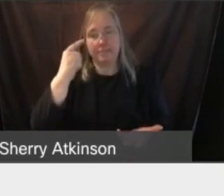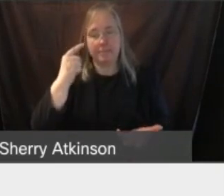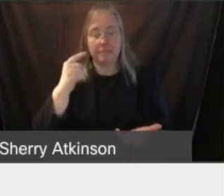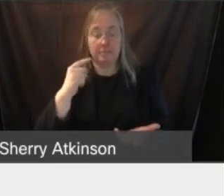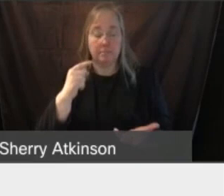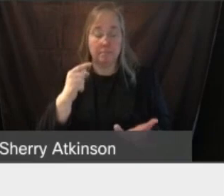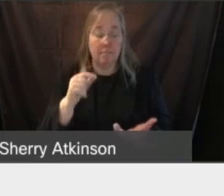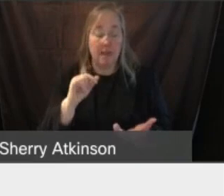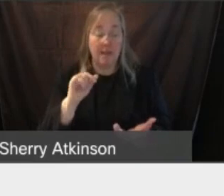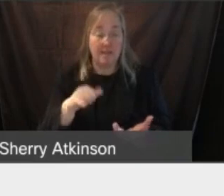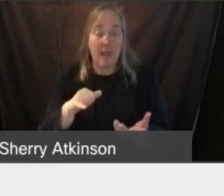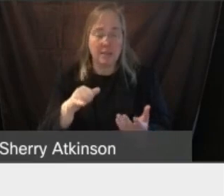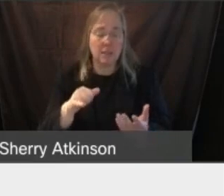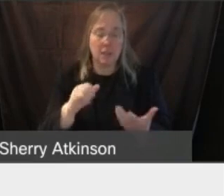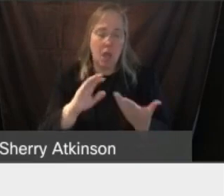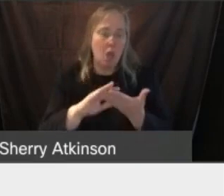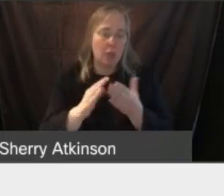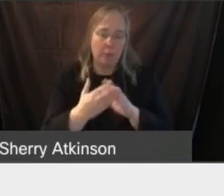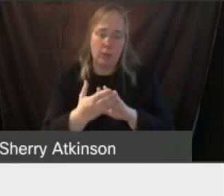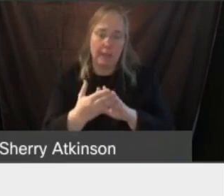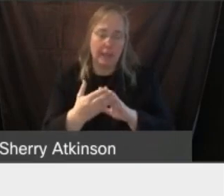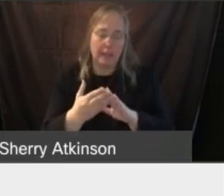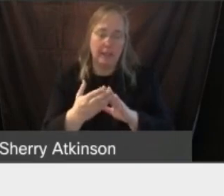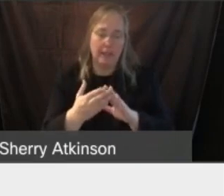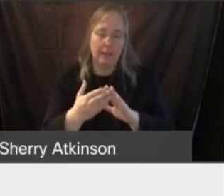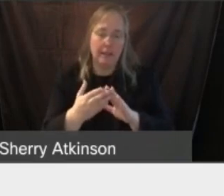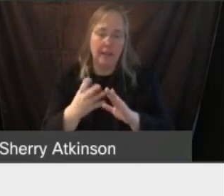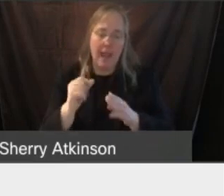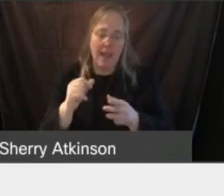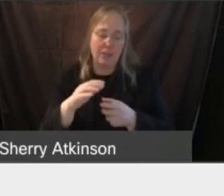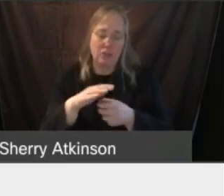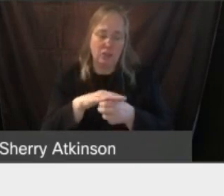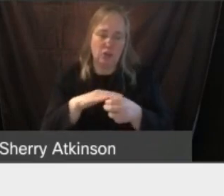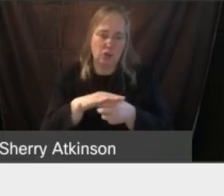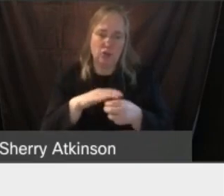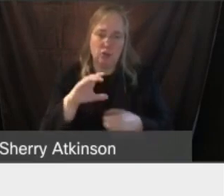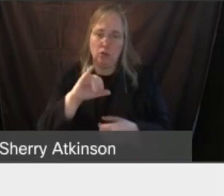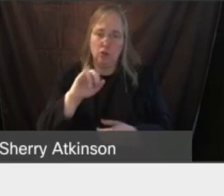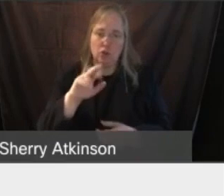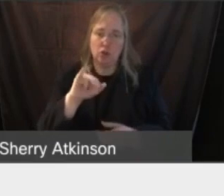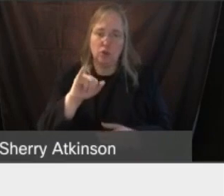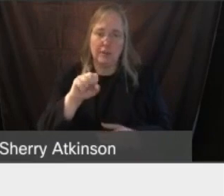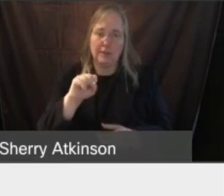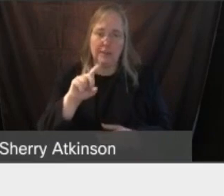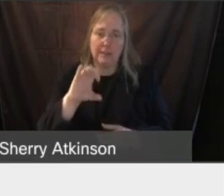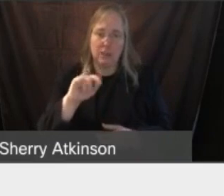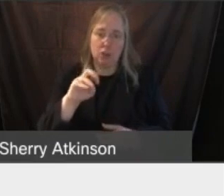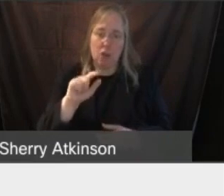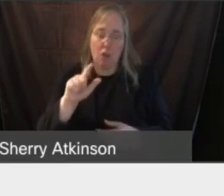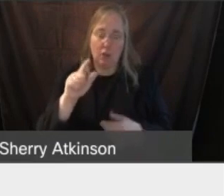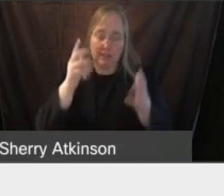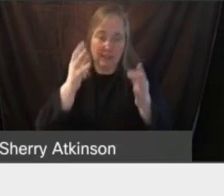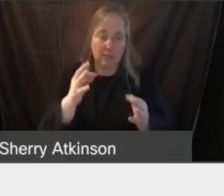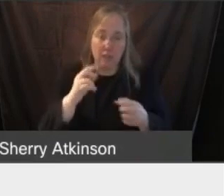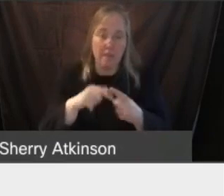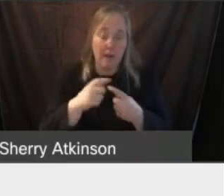certainly is a community and a jurisdictional decision about how much forest to